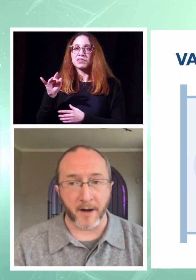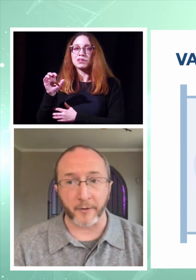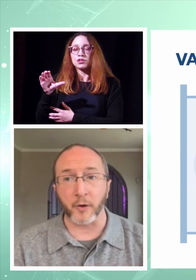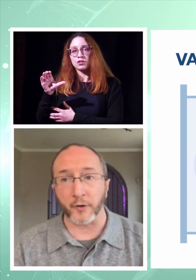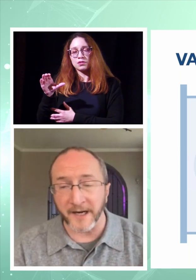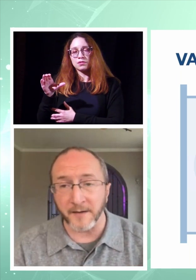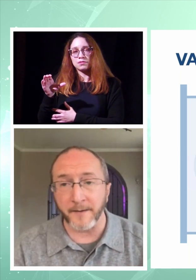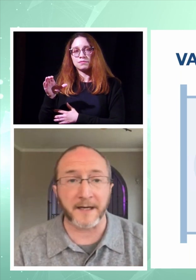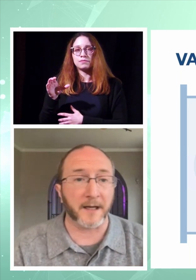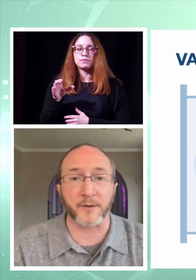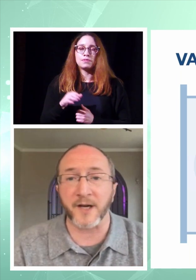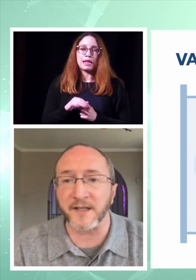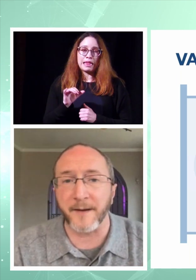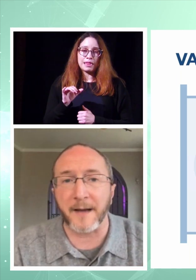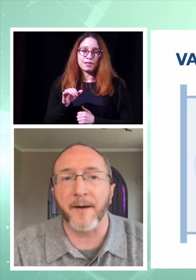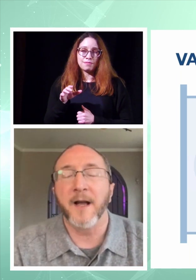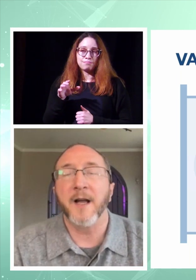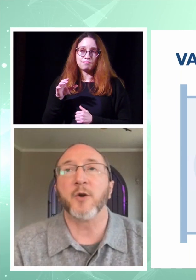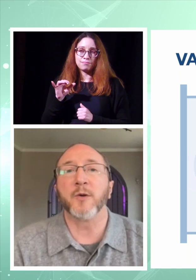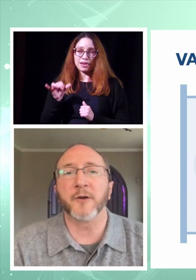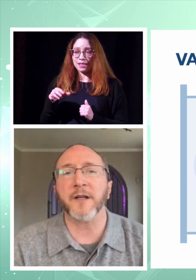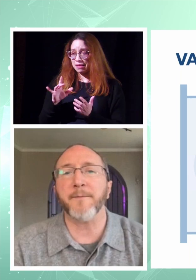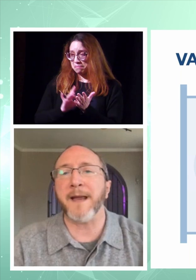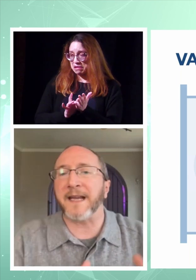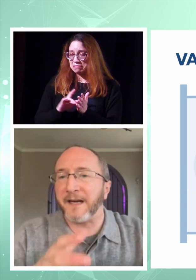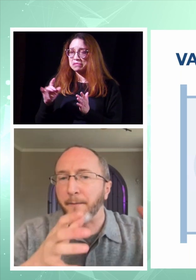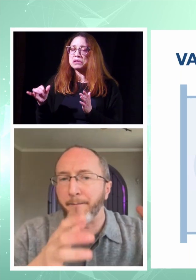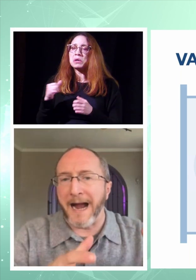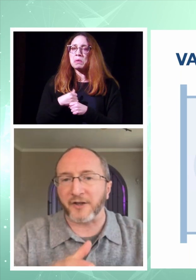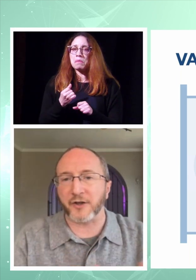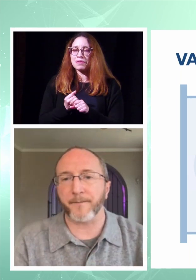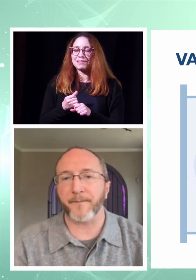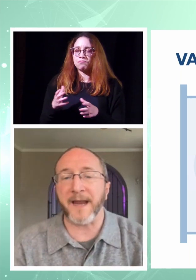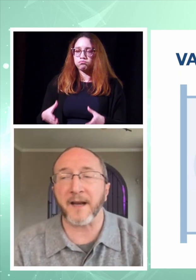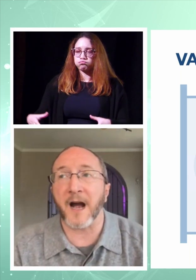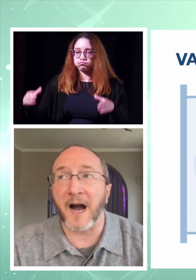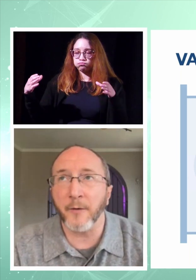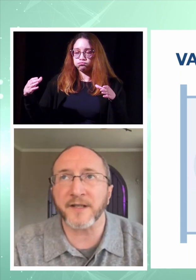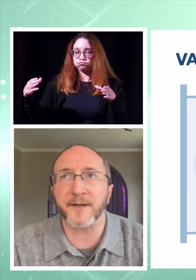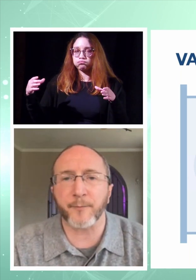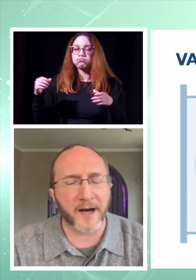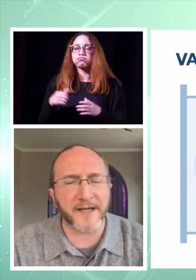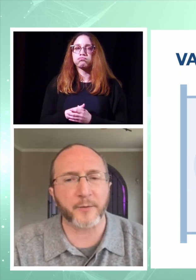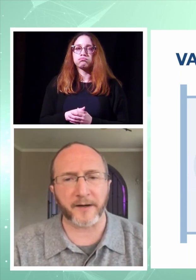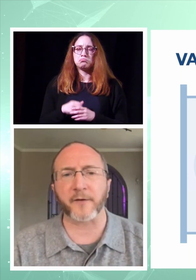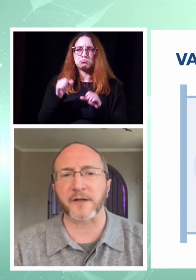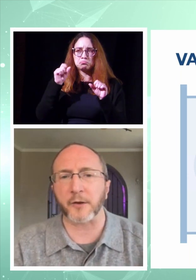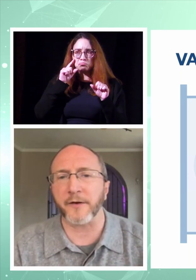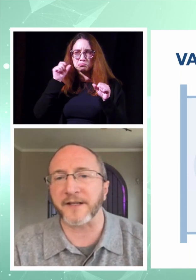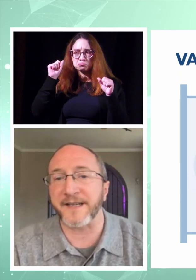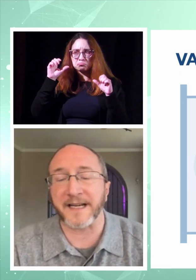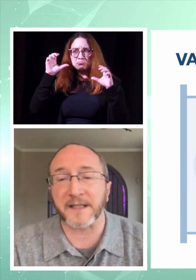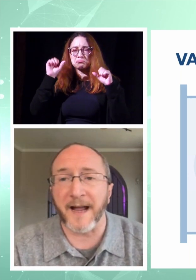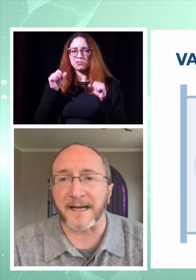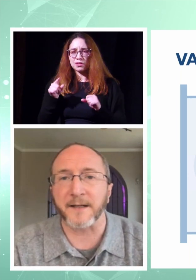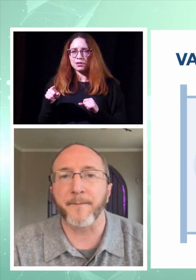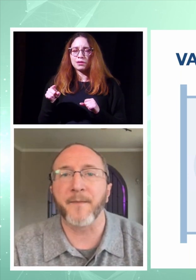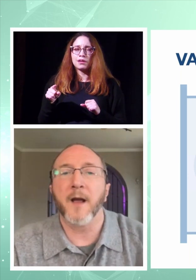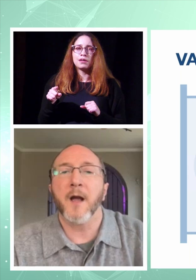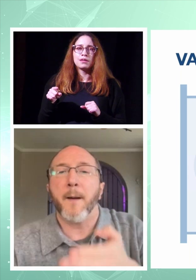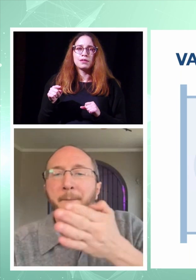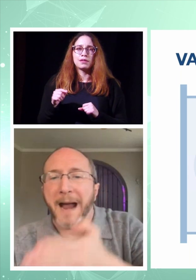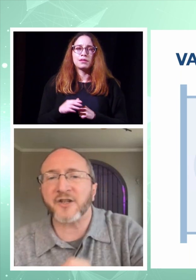like a monoclonal antibody like rituximab, you literally make it in a batch. And I was surprised when I first learned this next